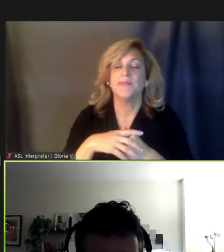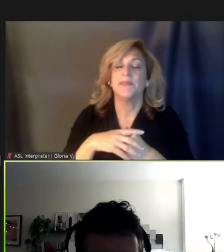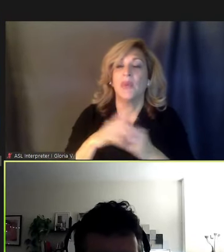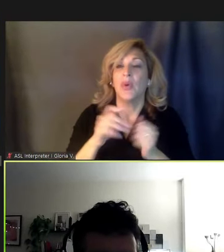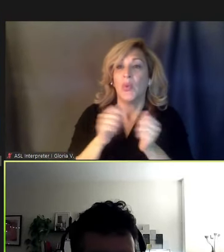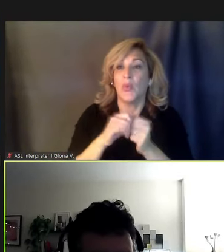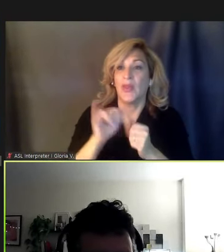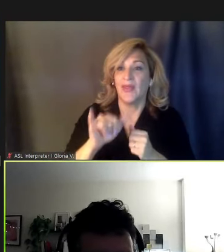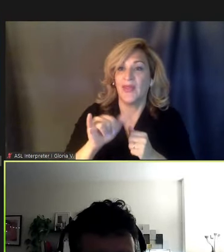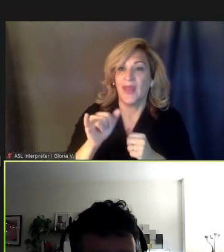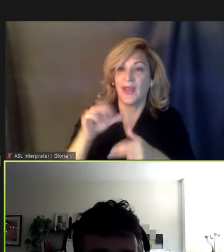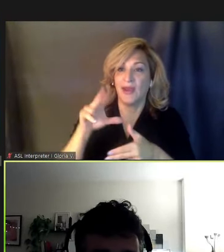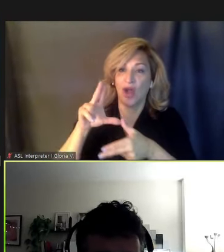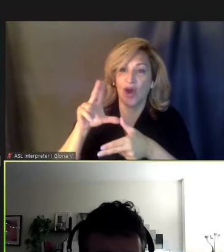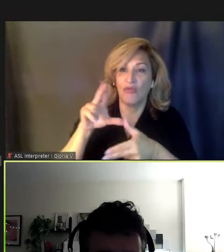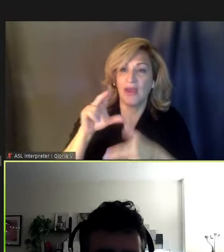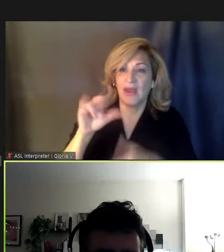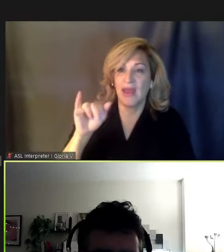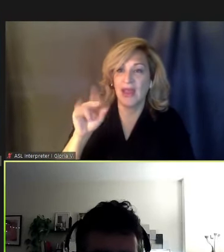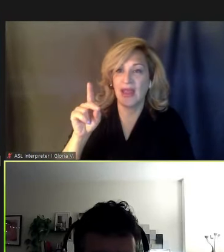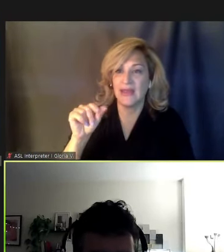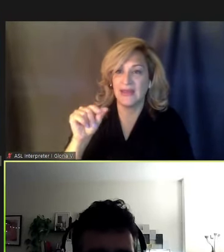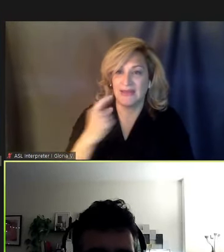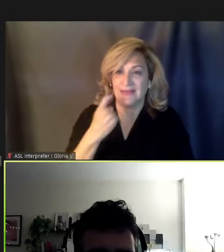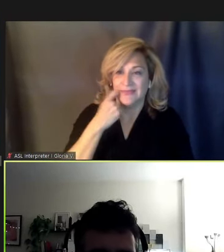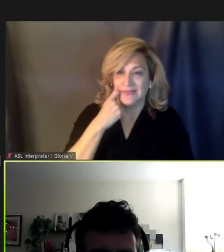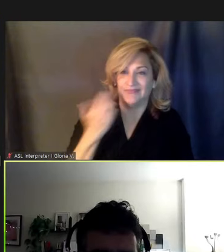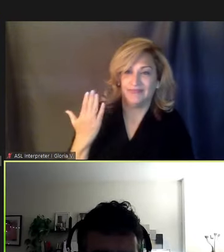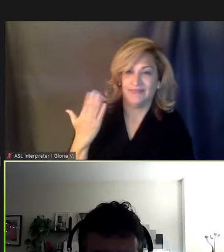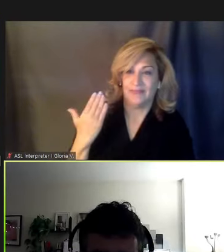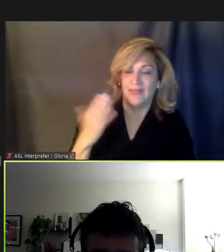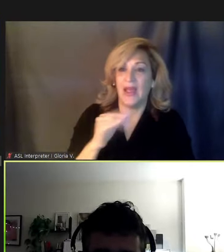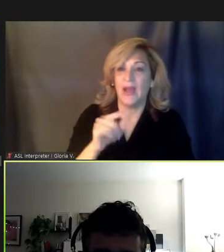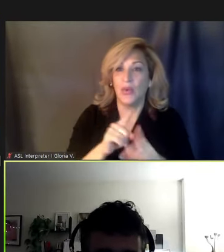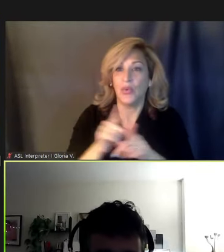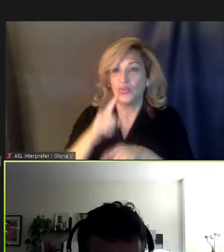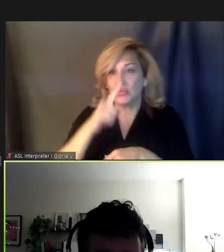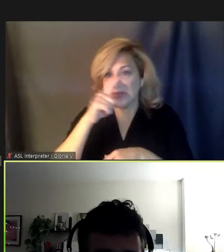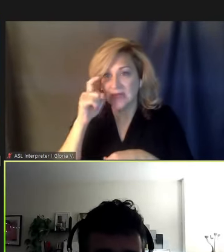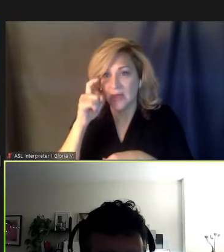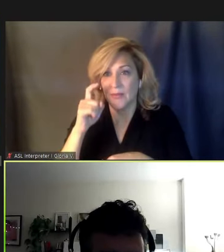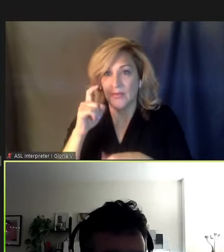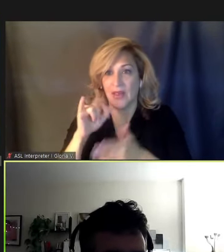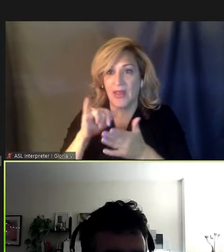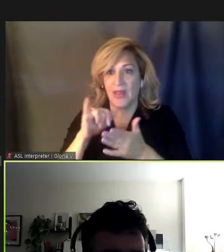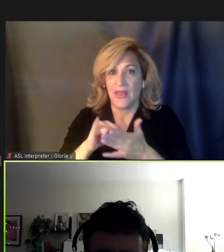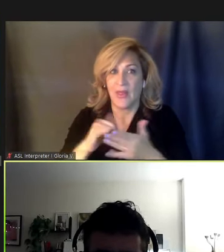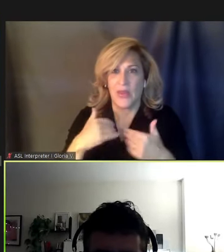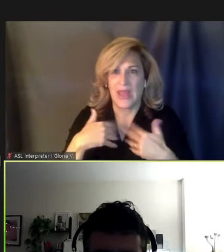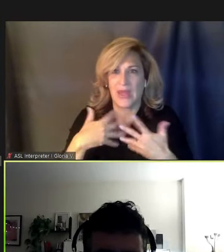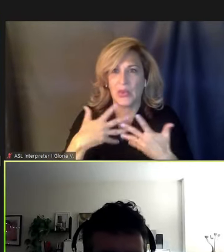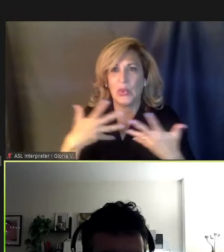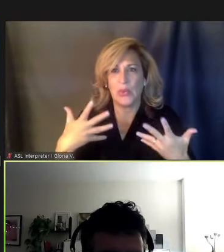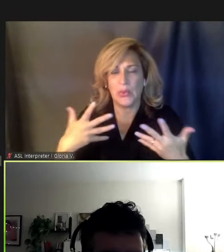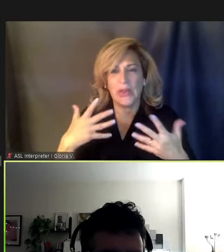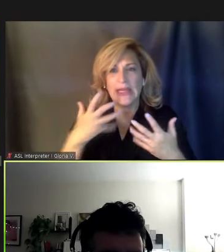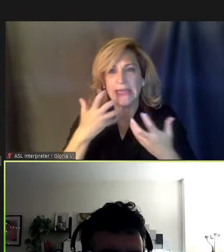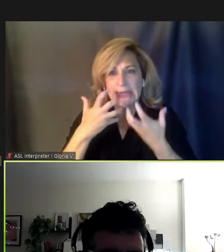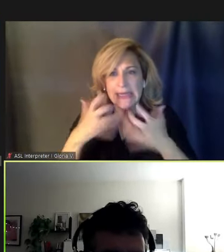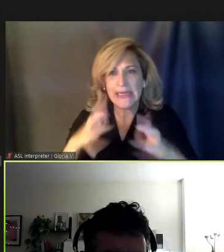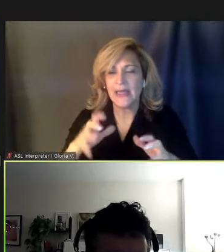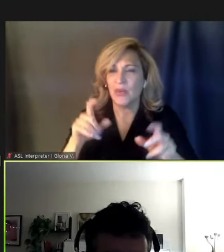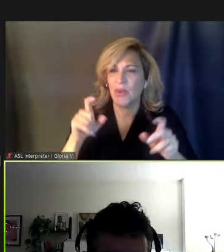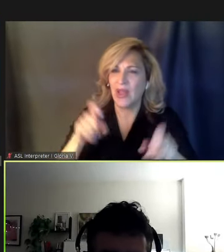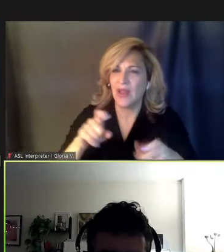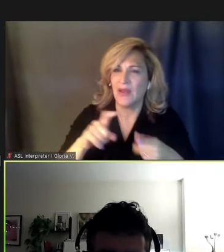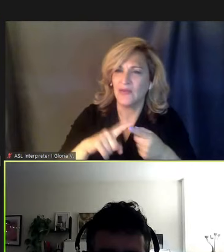Hurricane Ida in the rearview mirror and a summer that we've experienced oppressive heat, we need to be really serious about